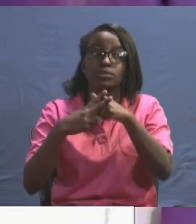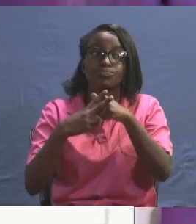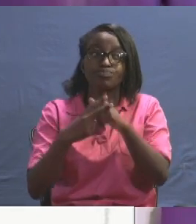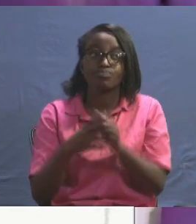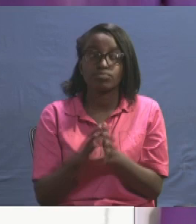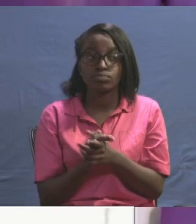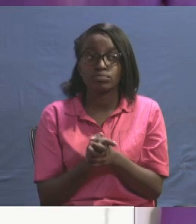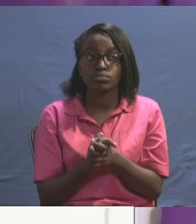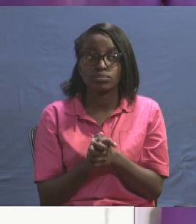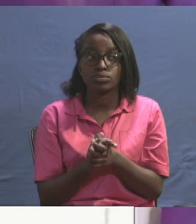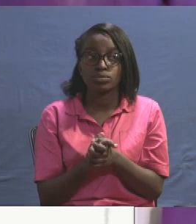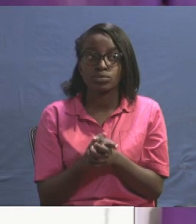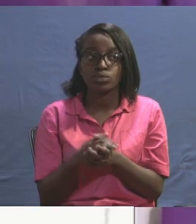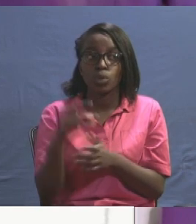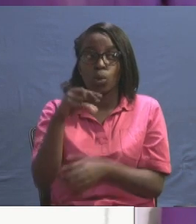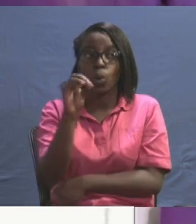amesema, wabunge,